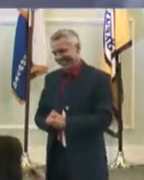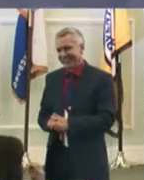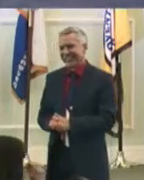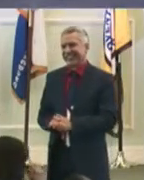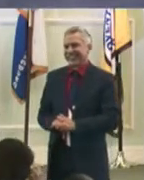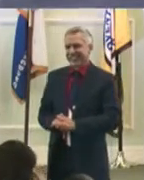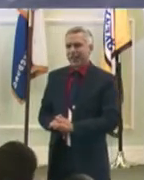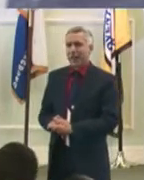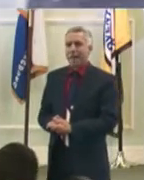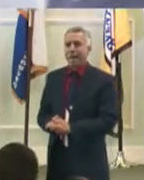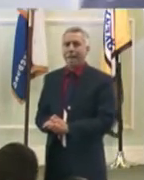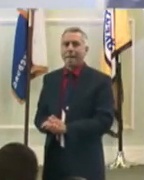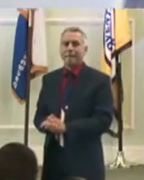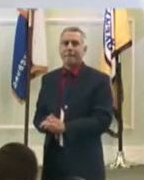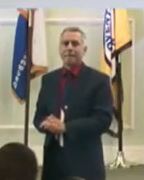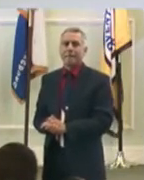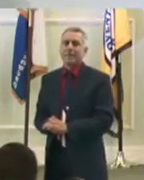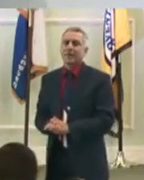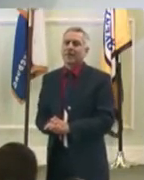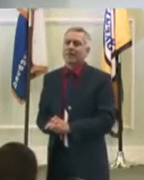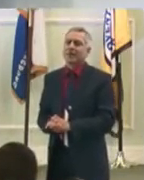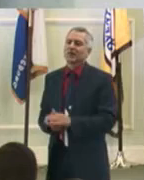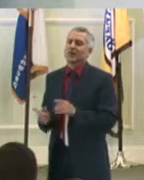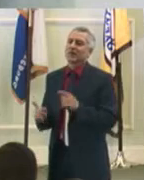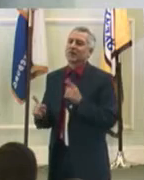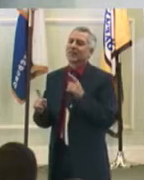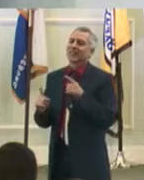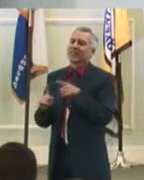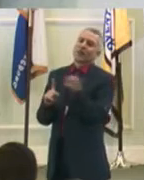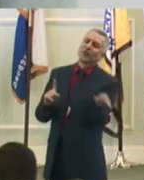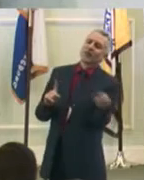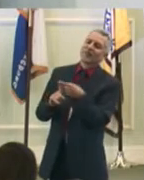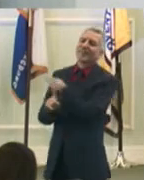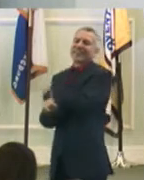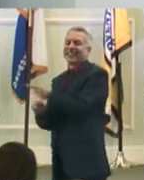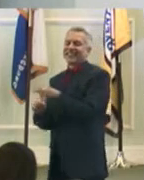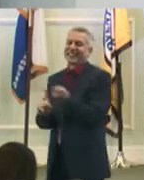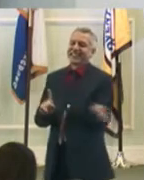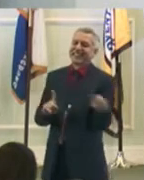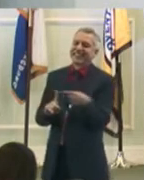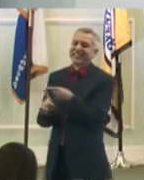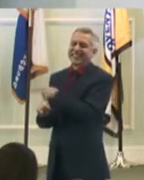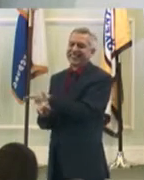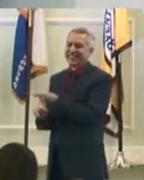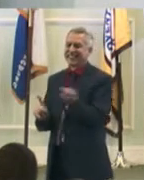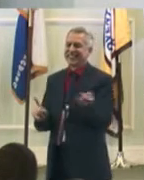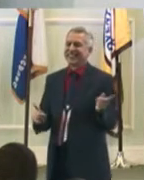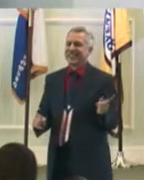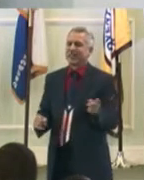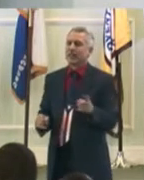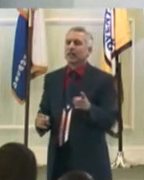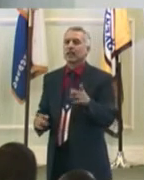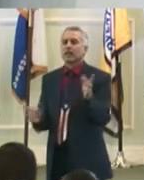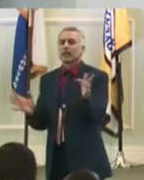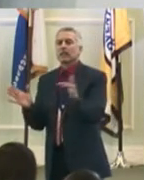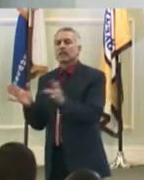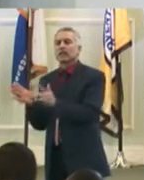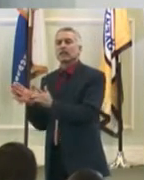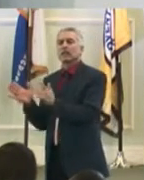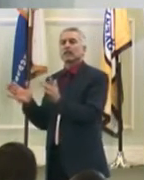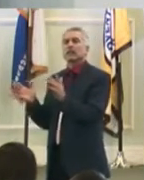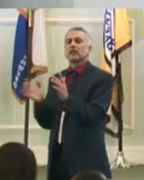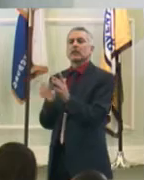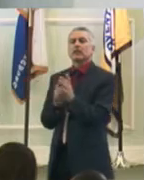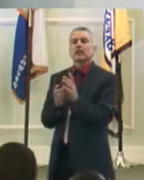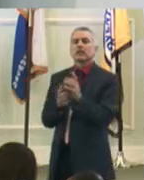got me to thinking about this. As he came out and went, as he was wont, to the Mount of Olives, and his disciples also followed him. This is in the